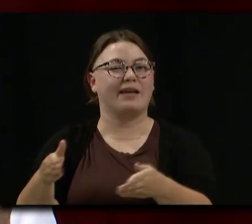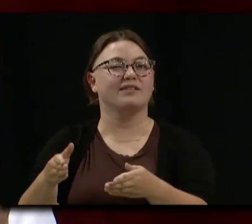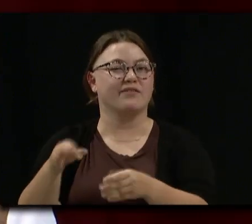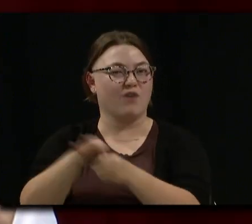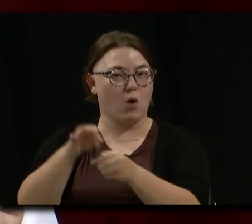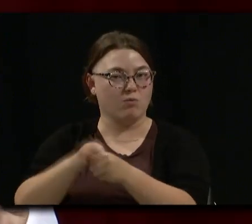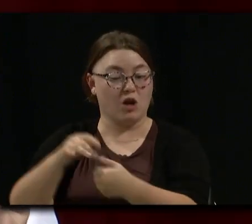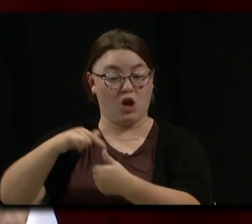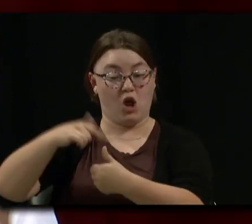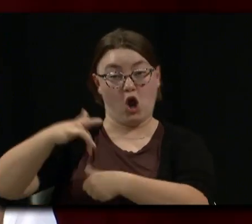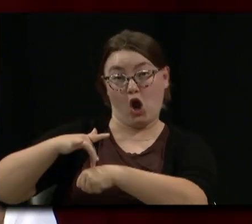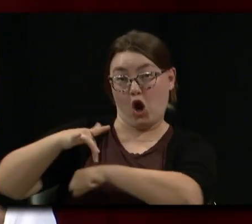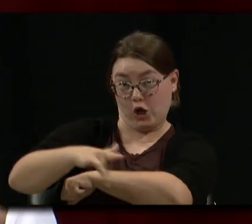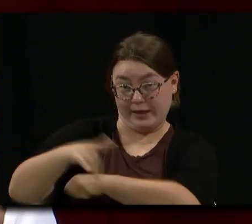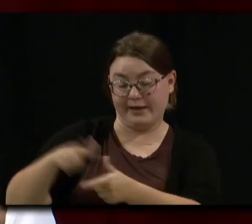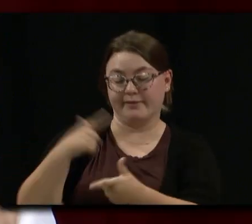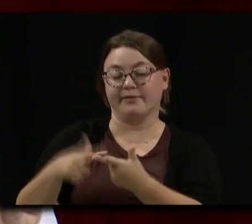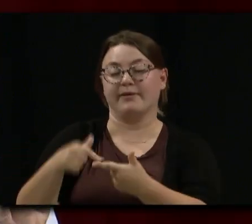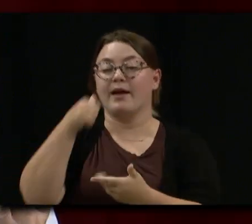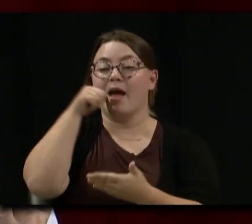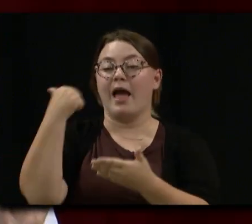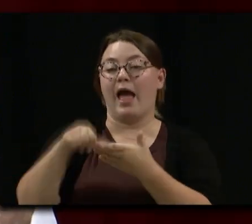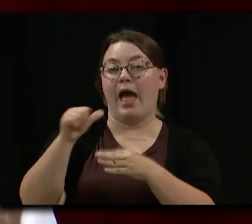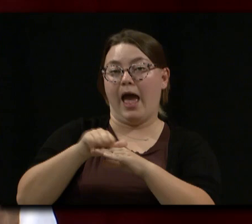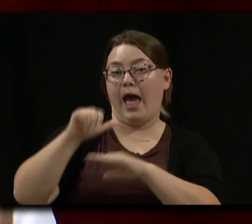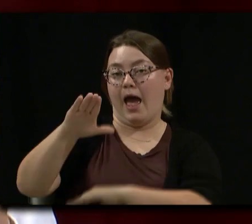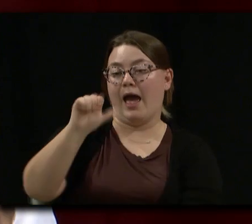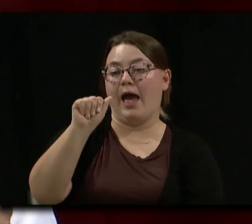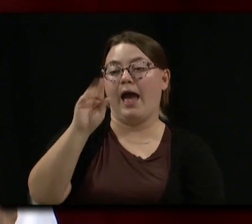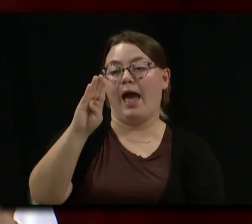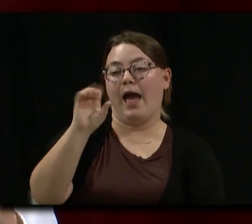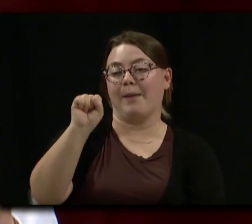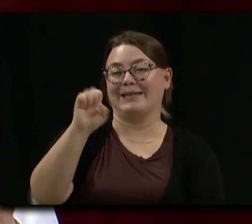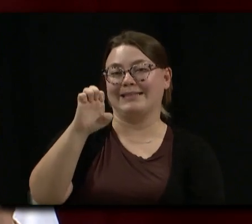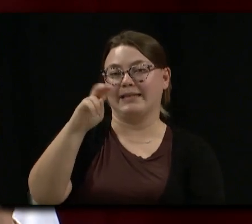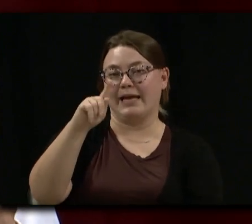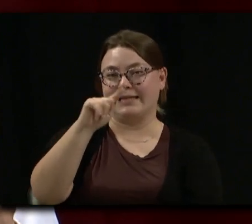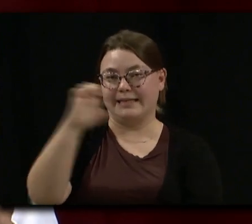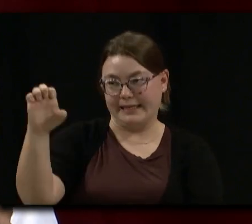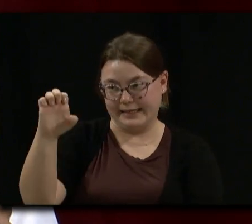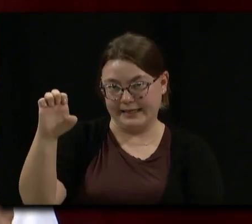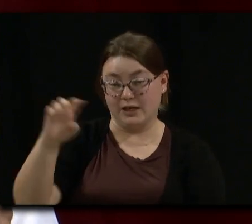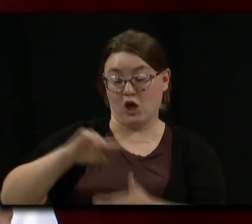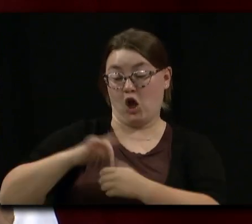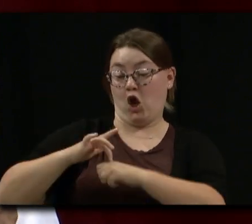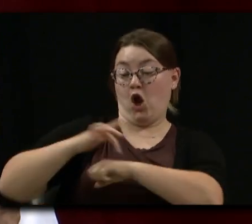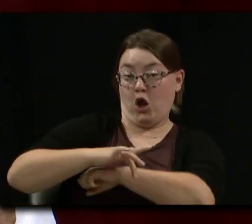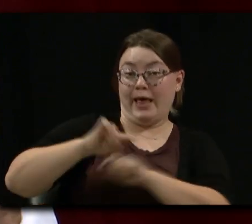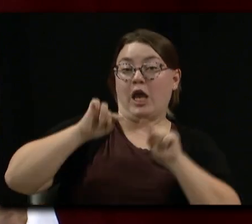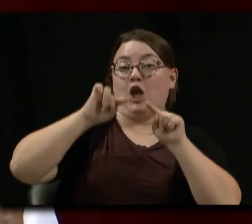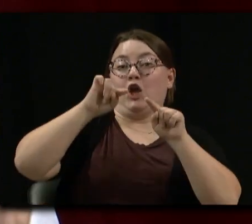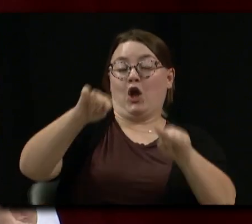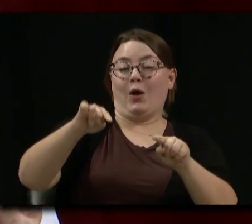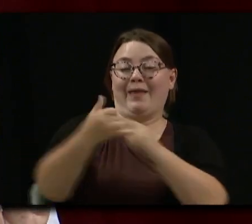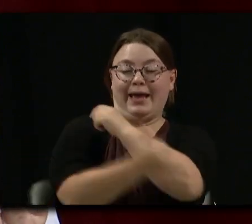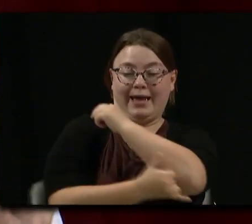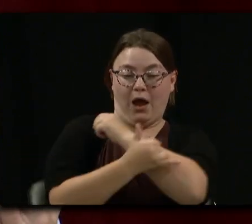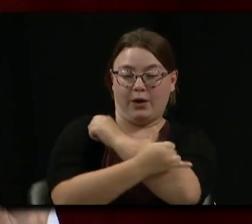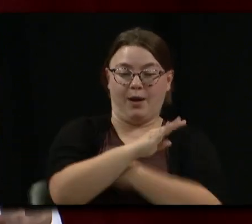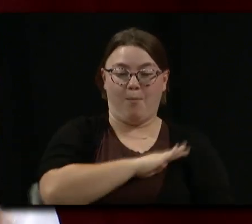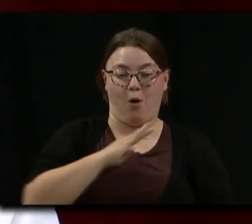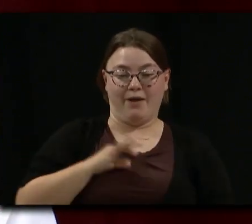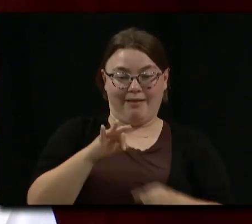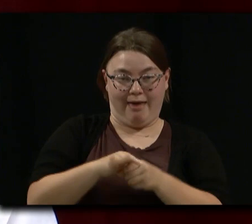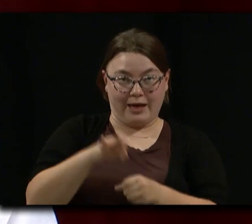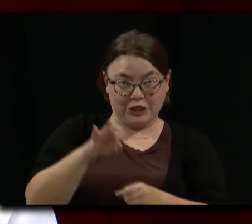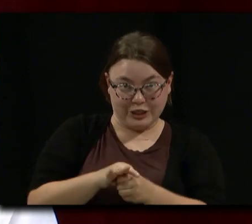early. Yes. You can vote absentee. So you can vote early in person at the County Board of Elections building, and that's where you park for free, and you